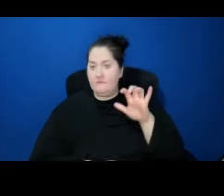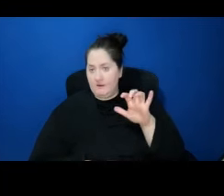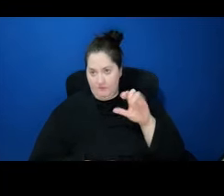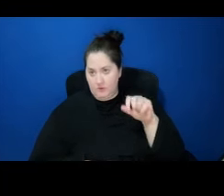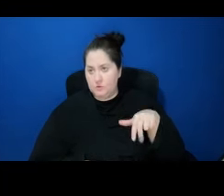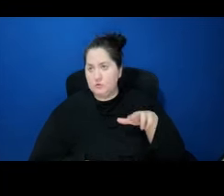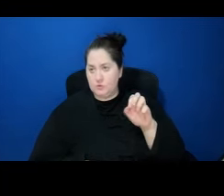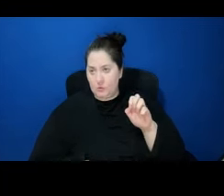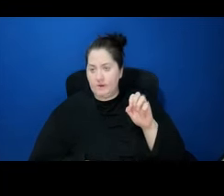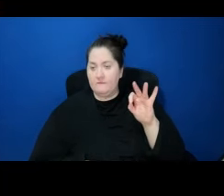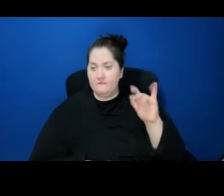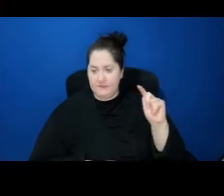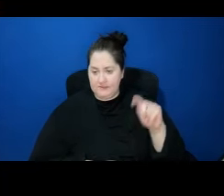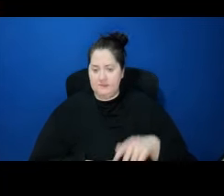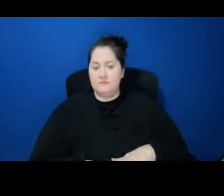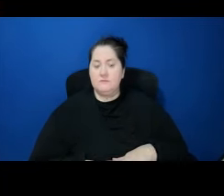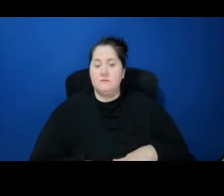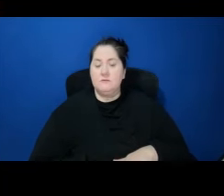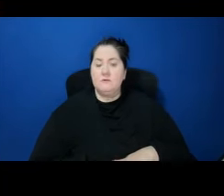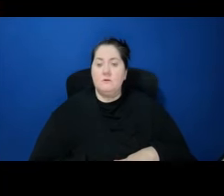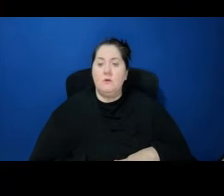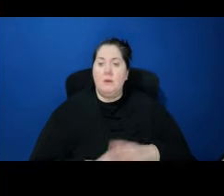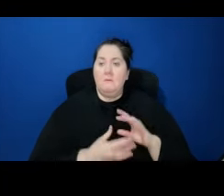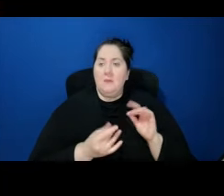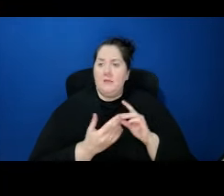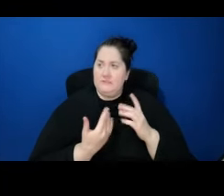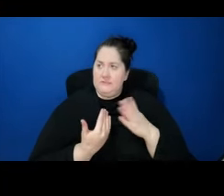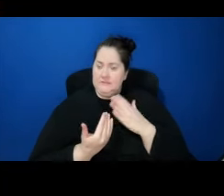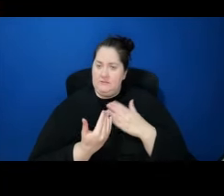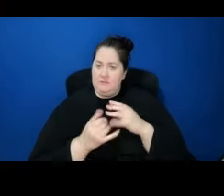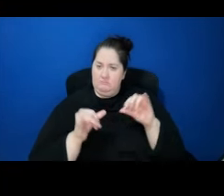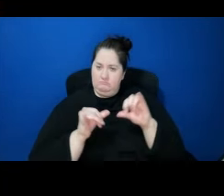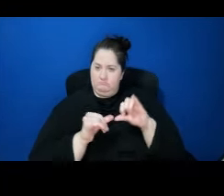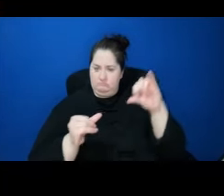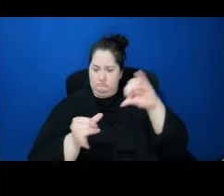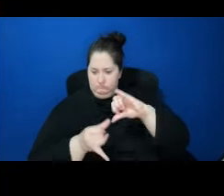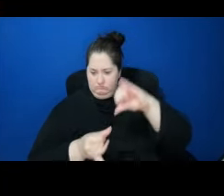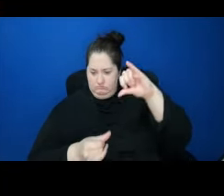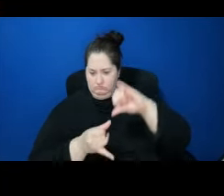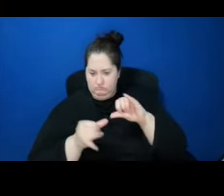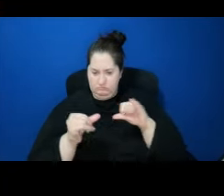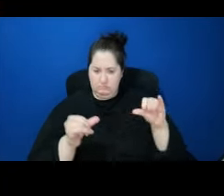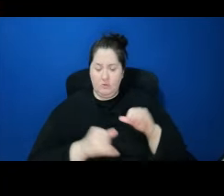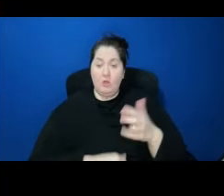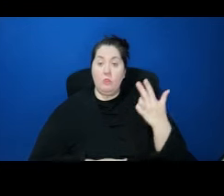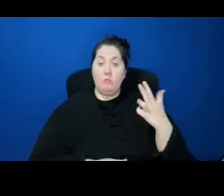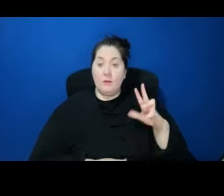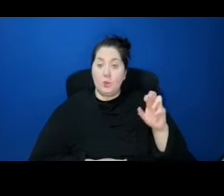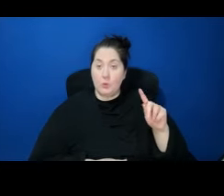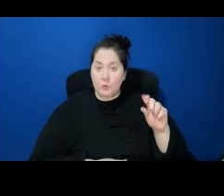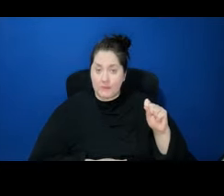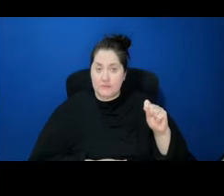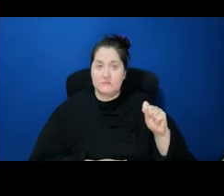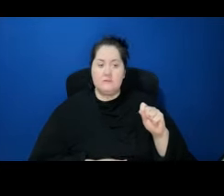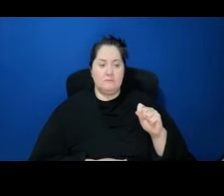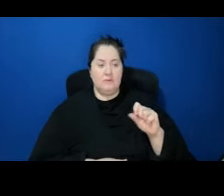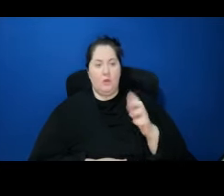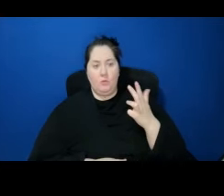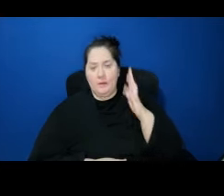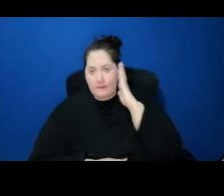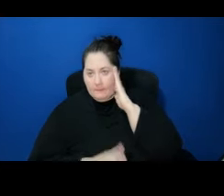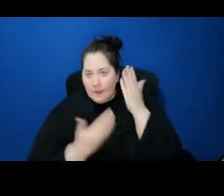housing. Again, as we mentioned, easy to get a sense of scale. That means if you develop three units, they're going to tend to be three